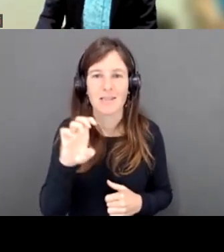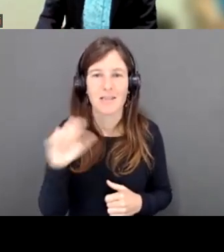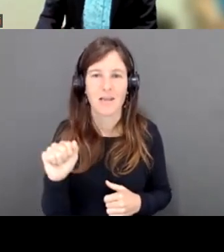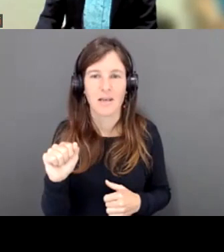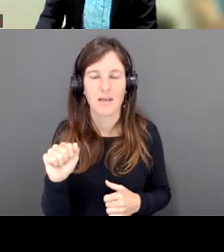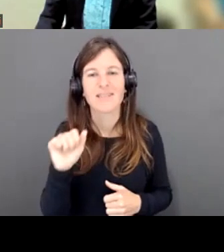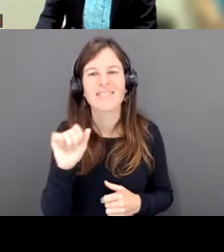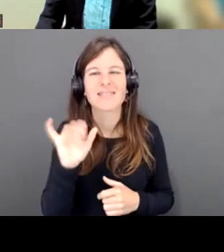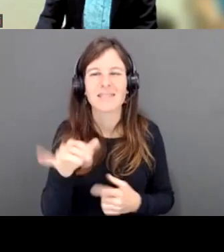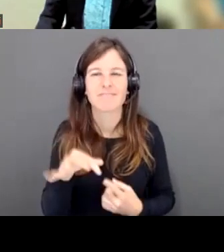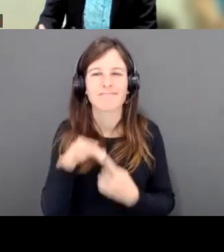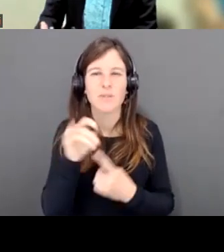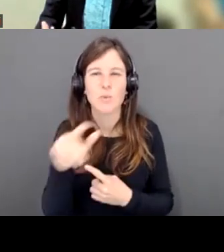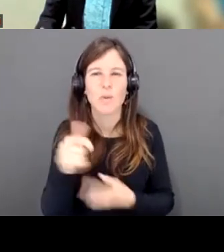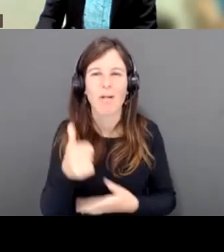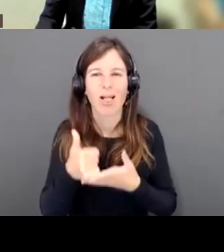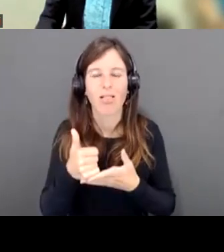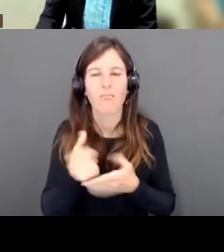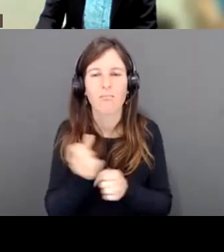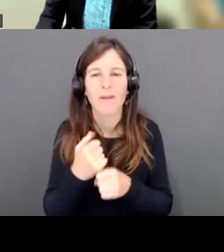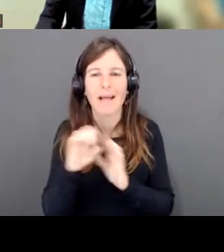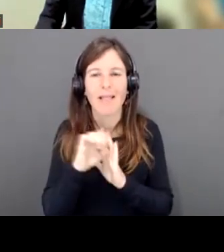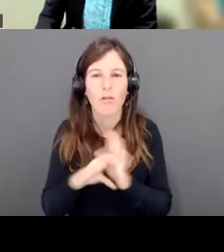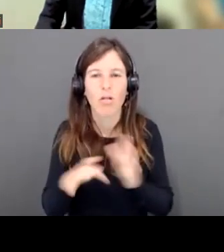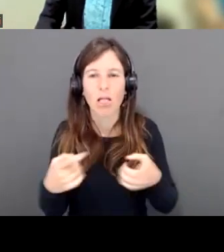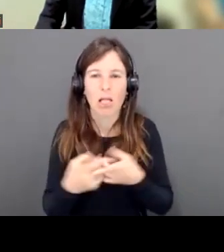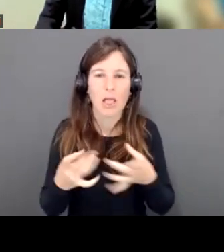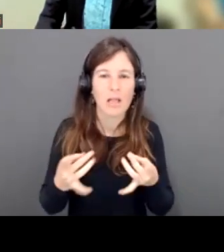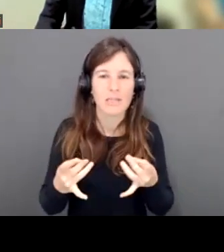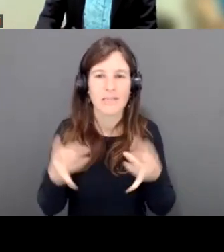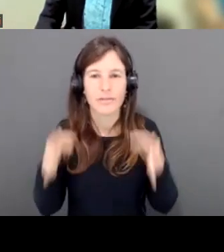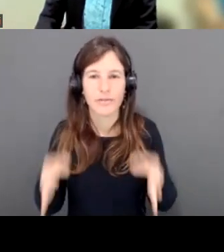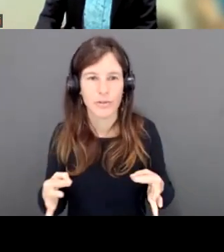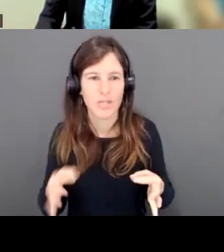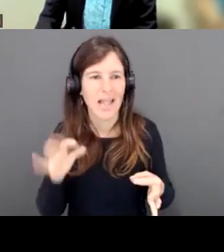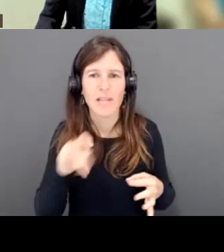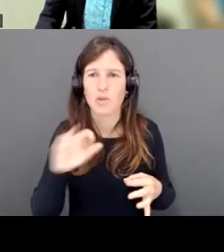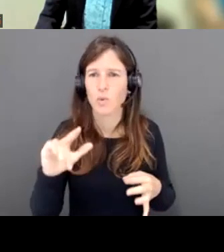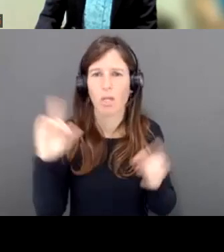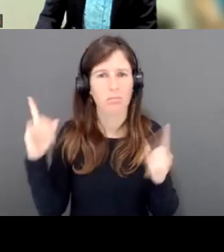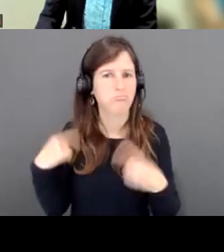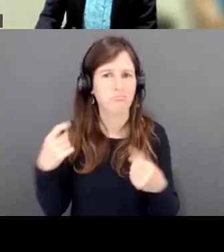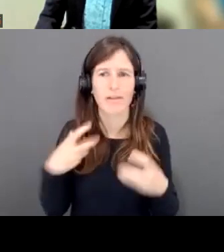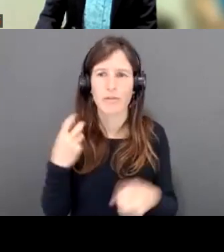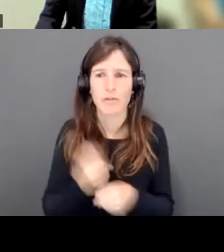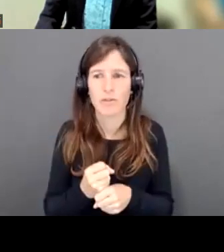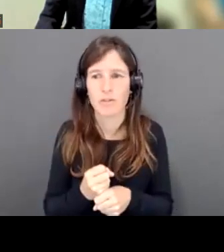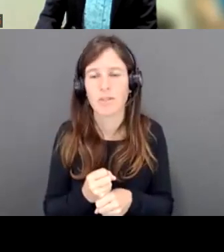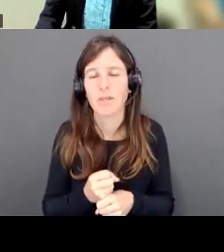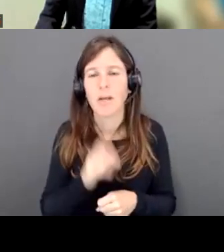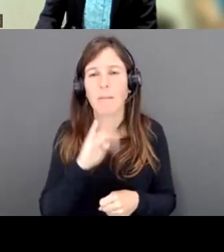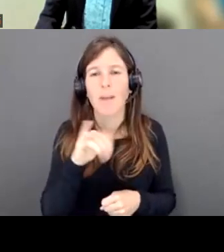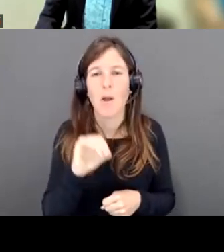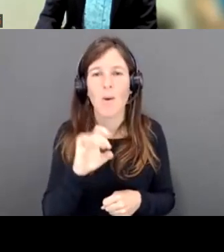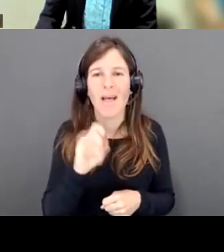in community and hospital settings for many years. Colleagues at the Joint Center for Bioethics